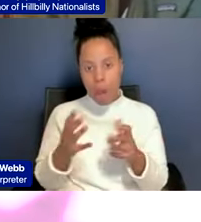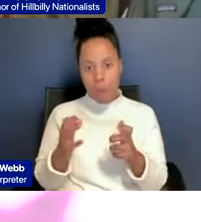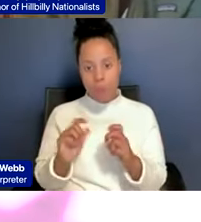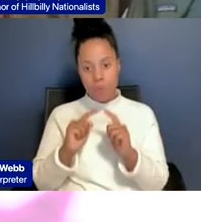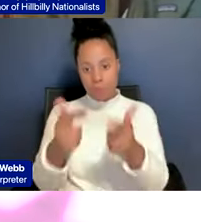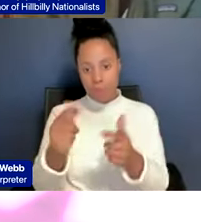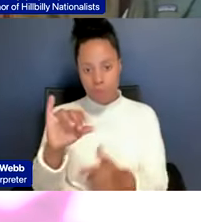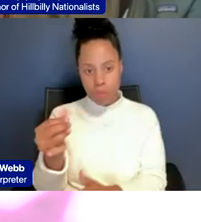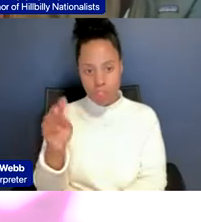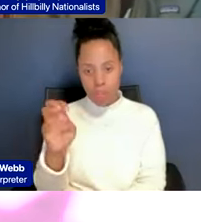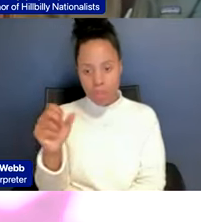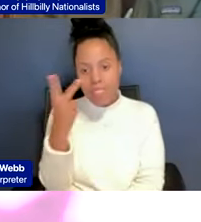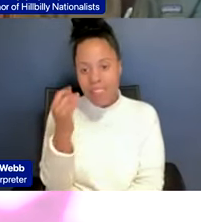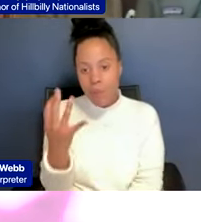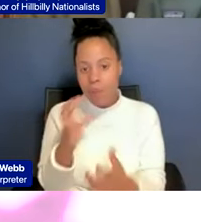on real quick.